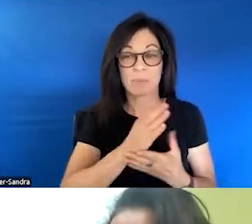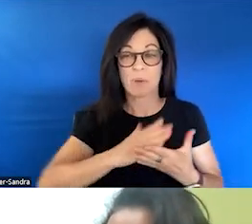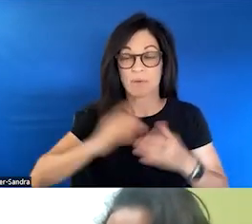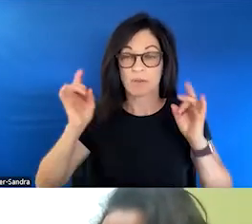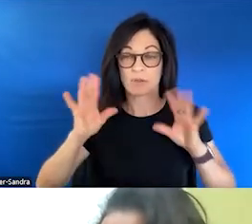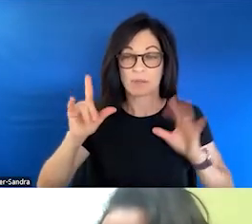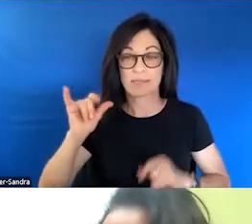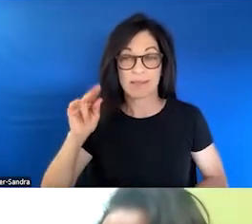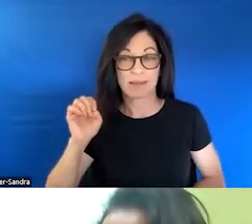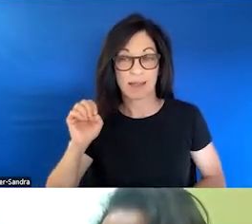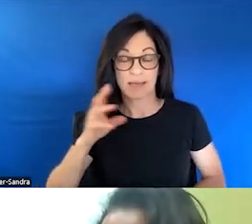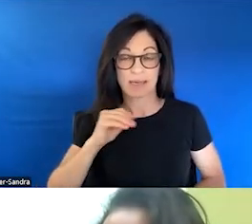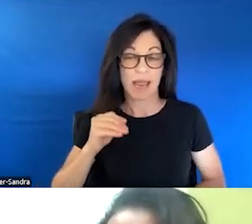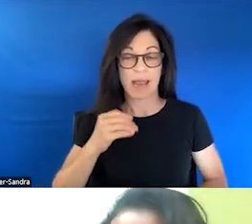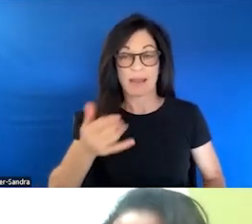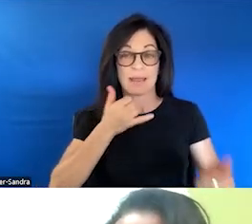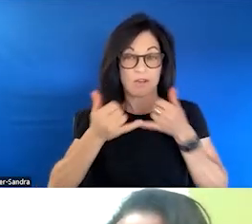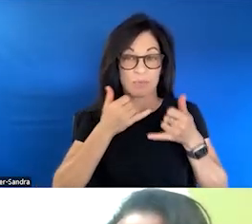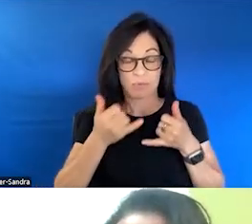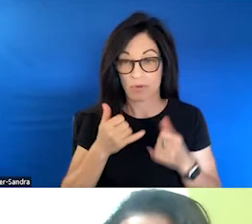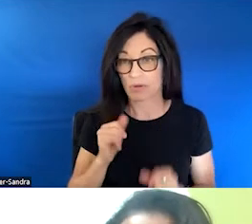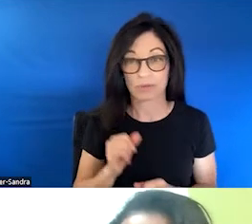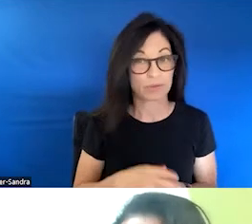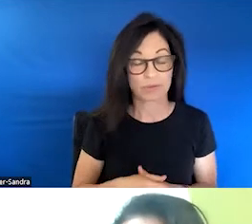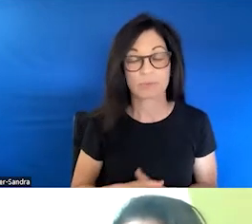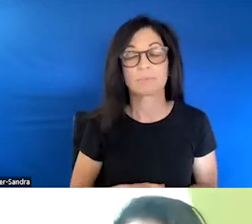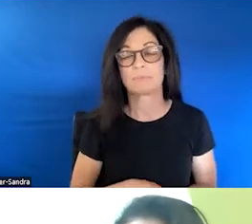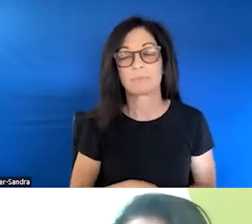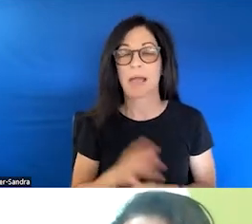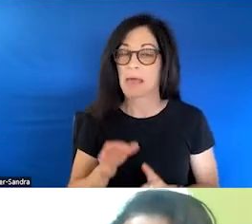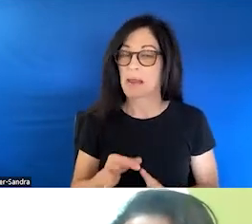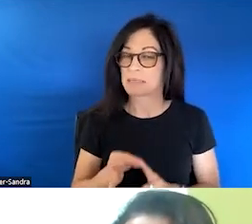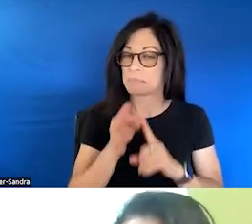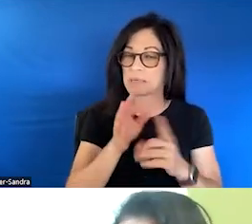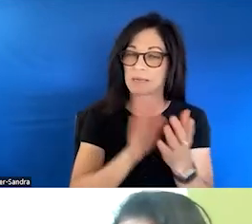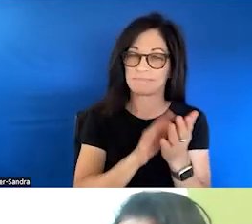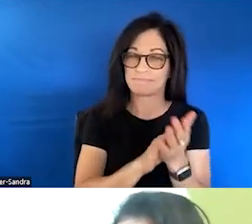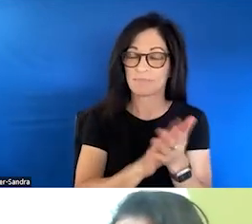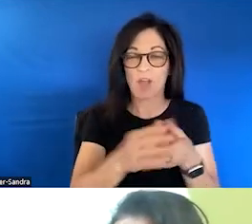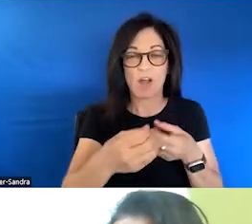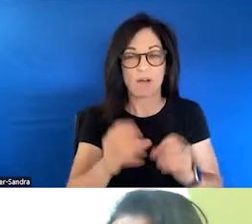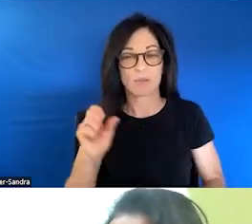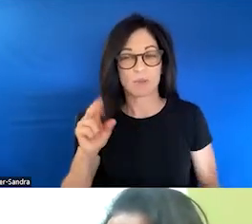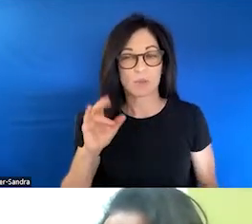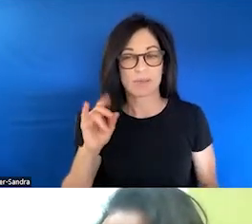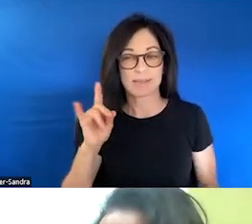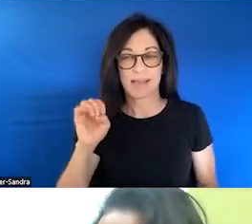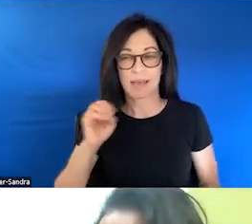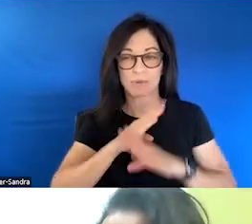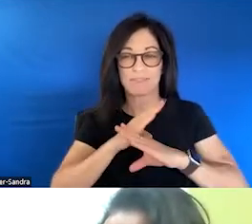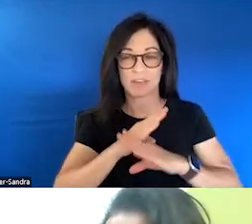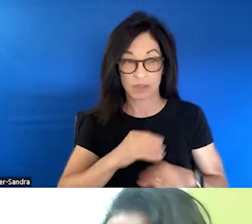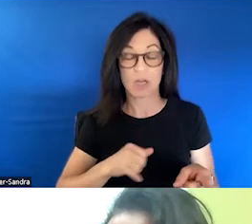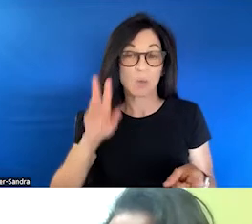crisis line and incoming calls. And a special shout out to the Office of Suicide Prevention. And you're going to be hearing from